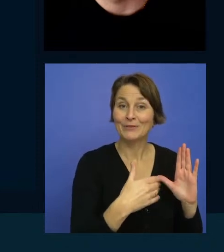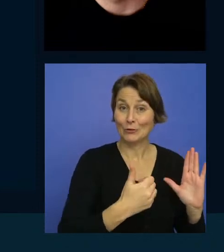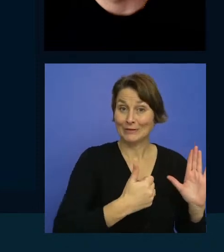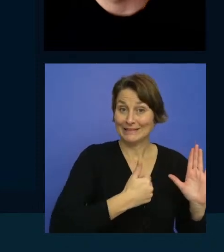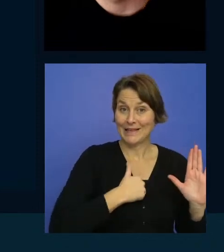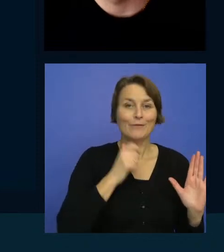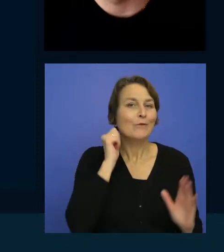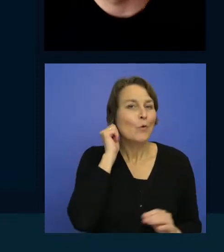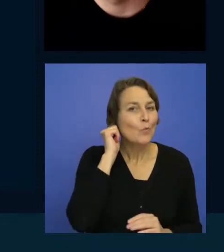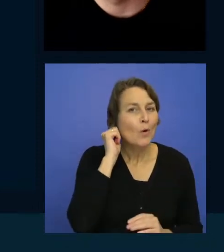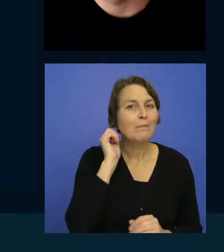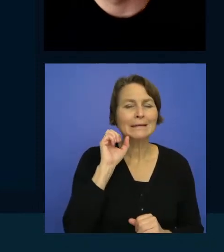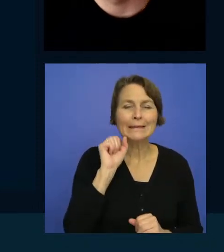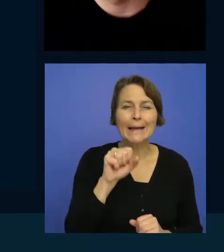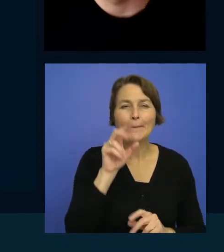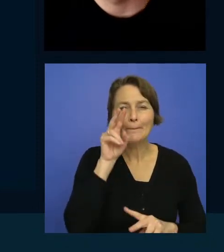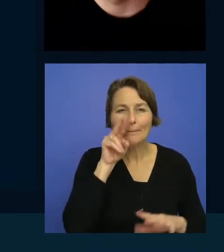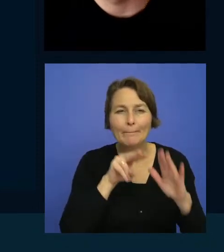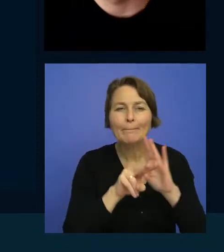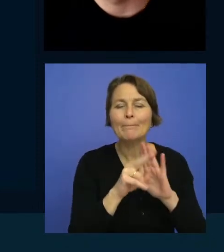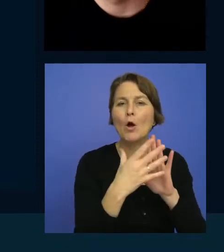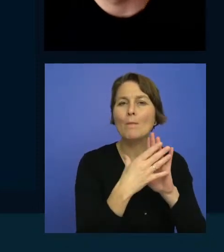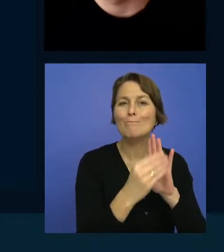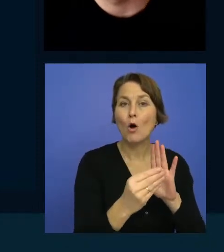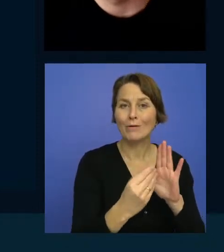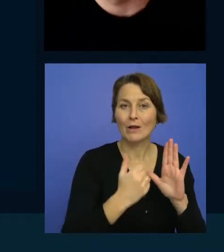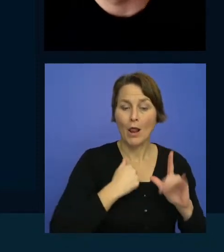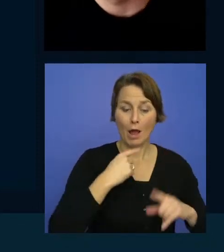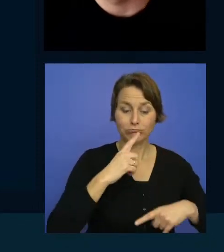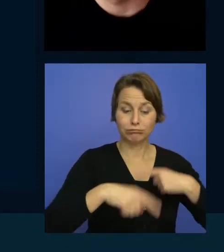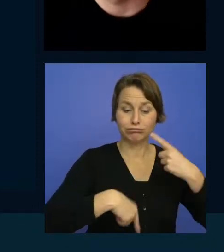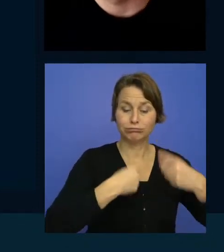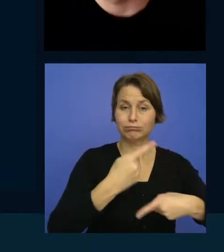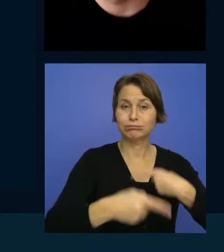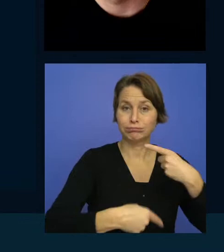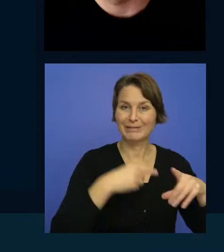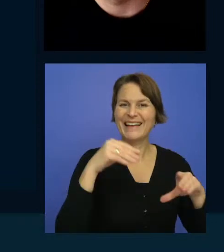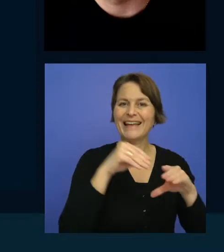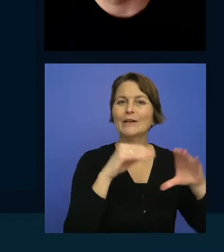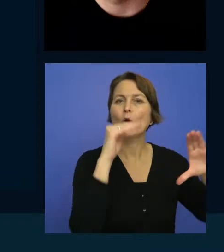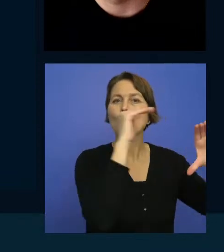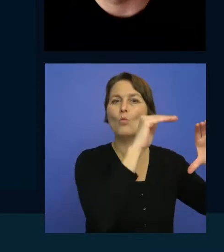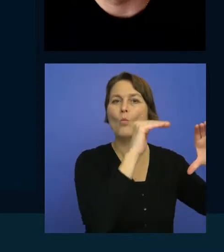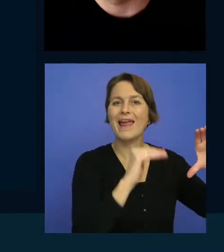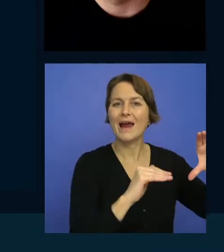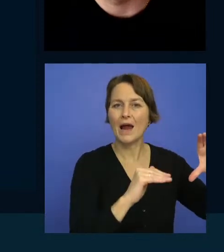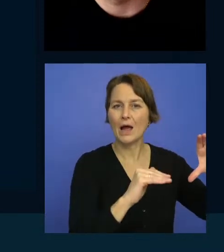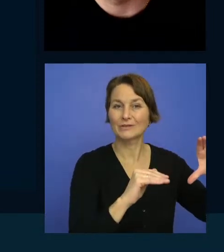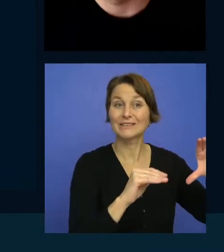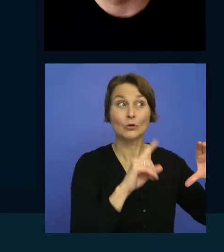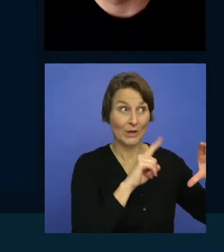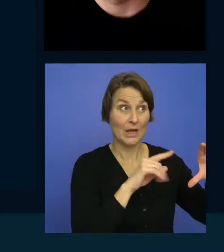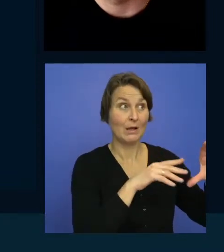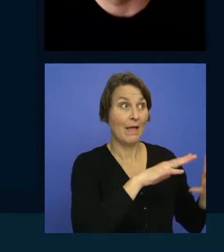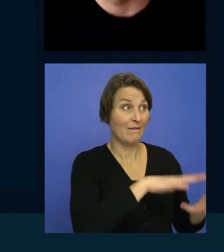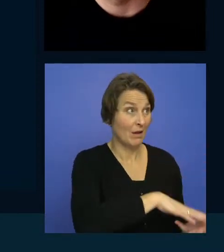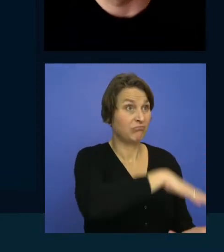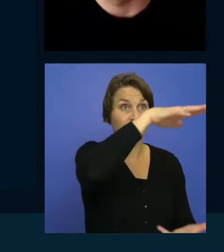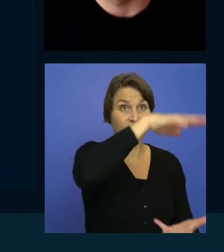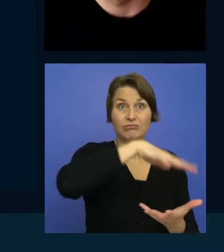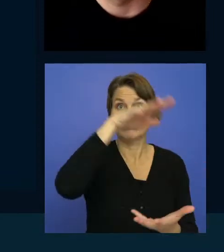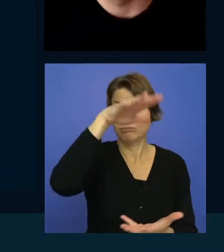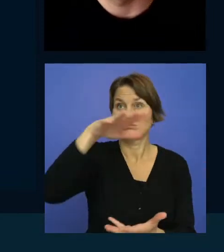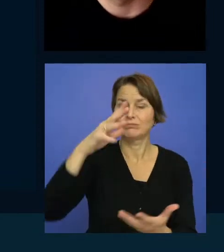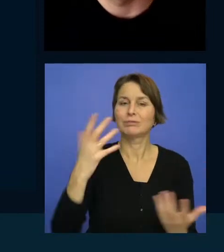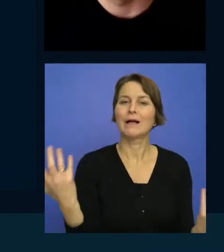her new predictive model directly within the Enterprise Data Warehouse. This enables the entire organization to